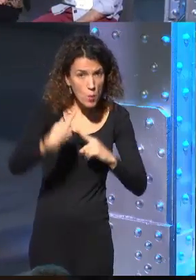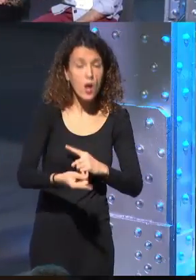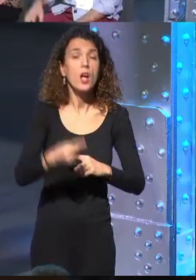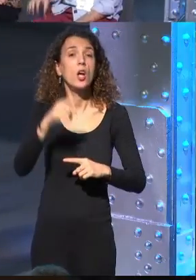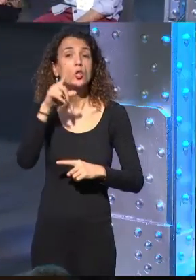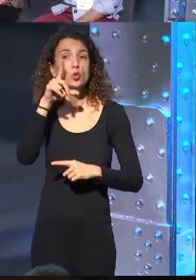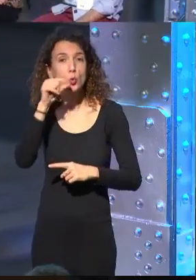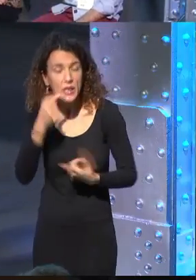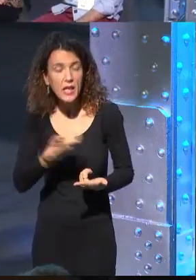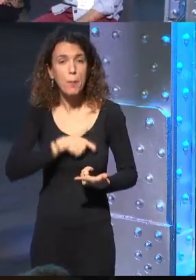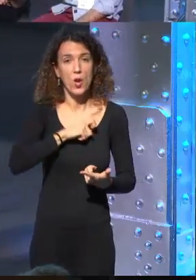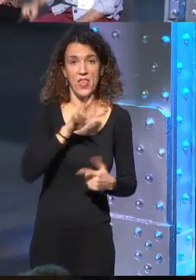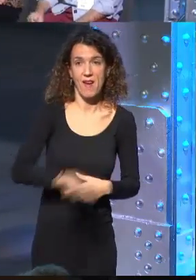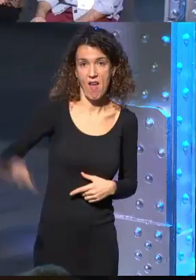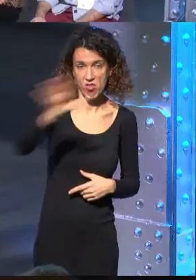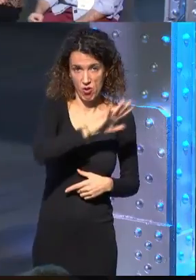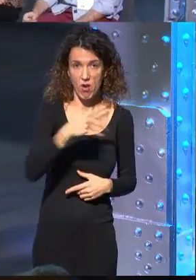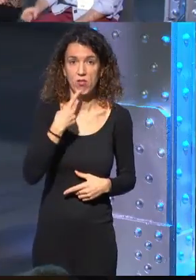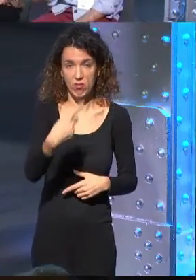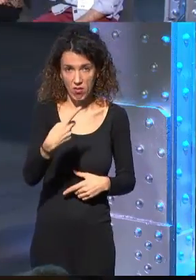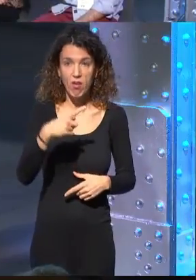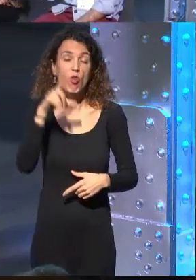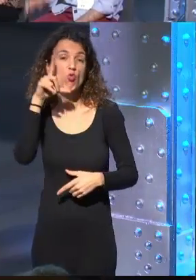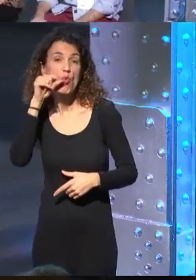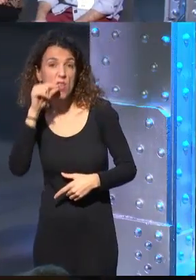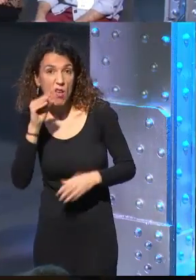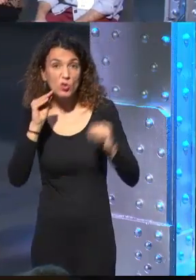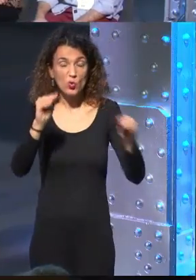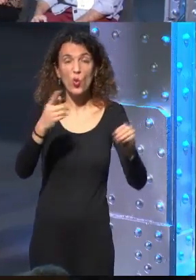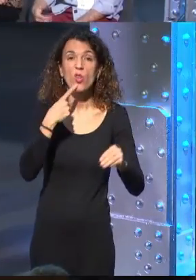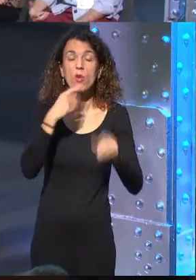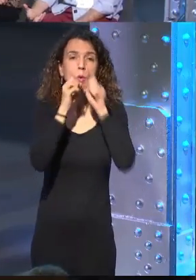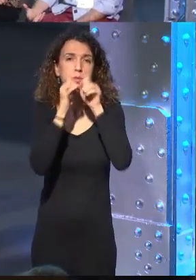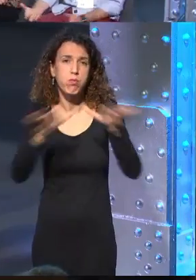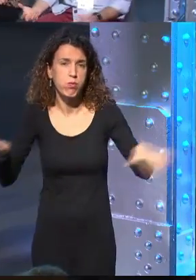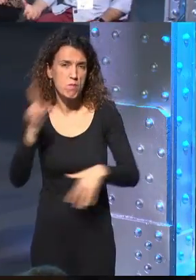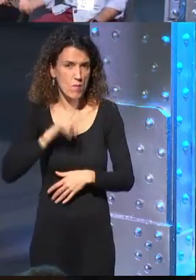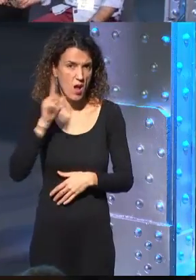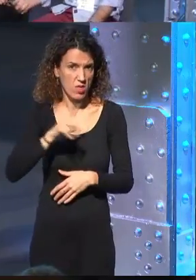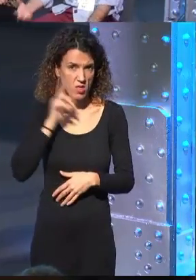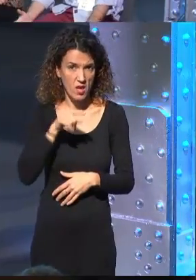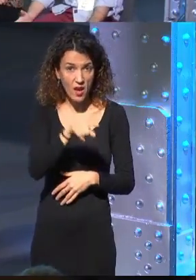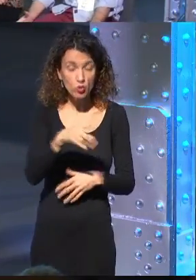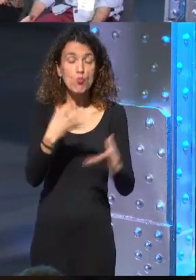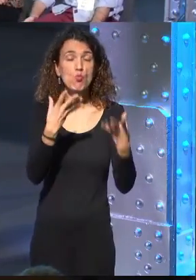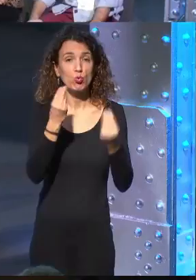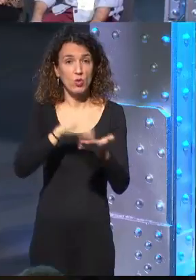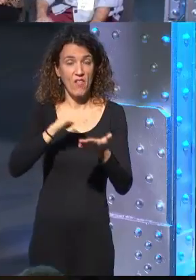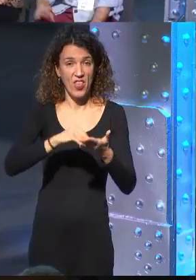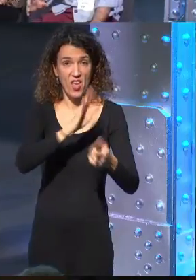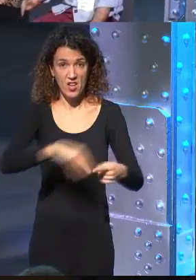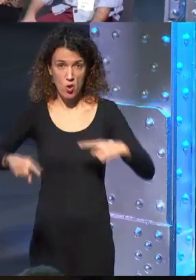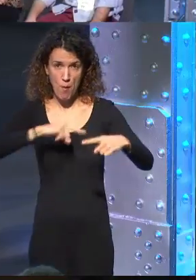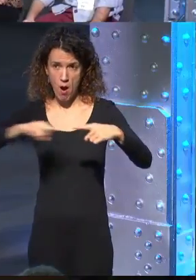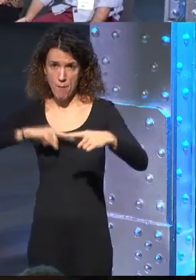news. And sometimes on Twitter, the police puts a hashtag that it is